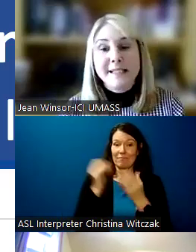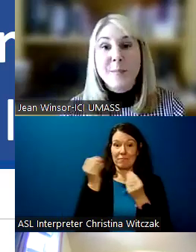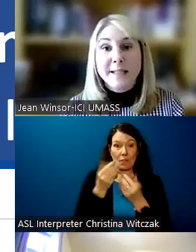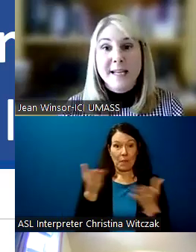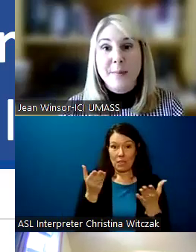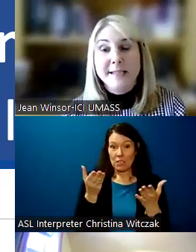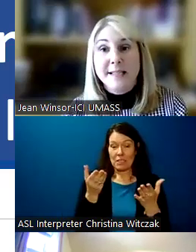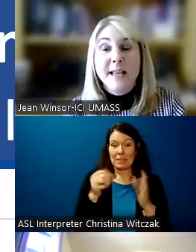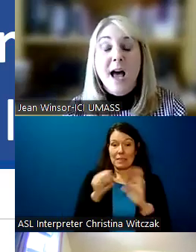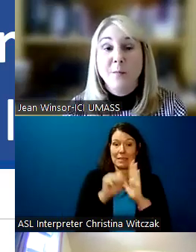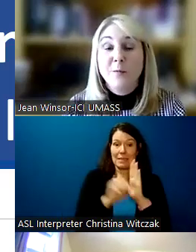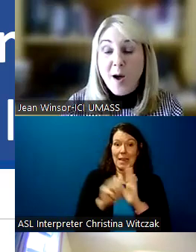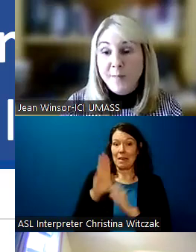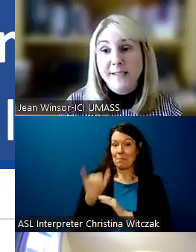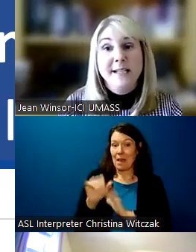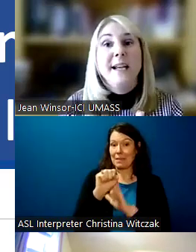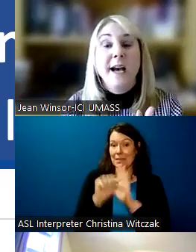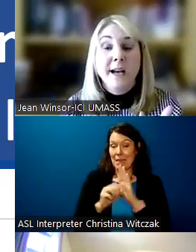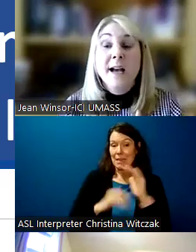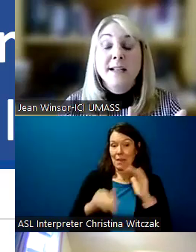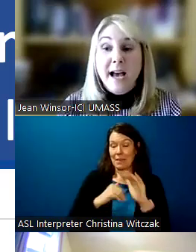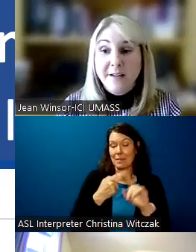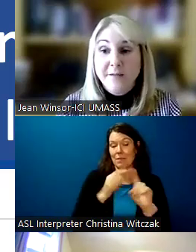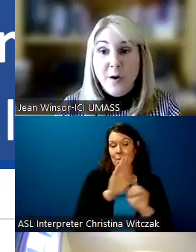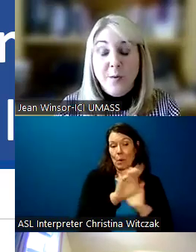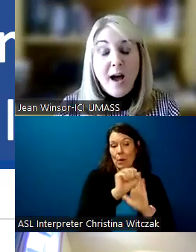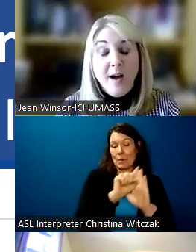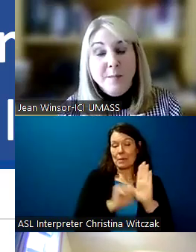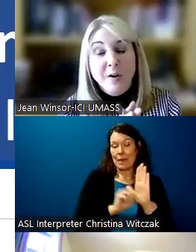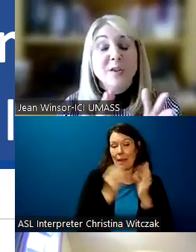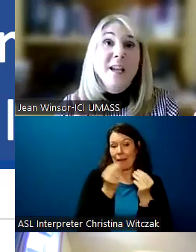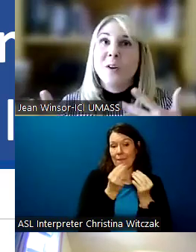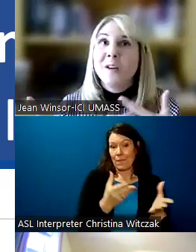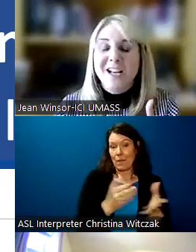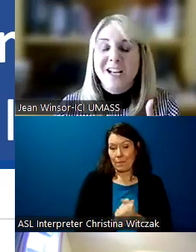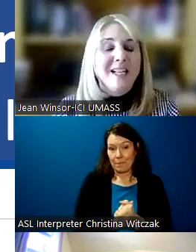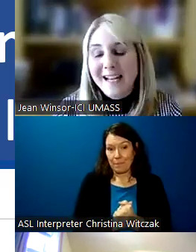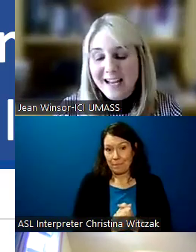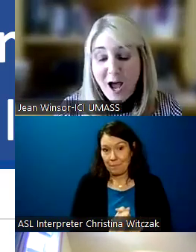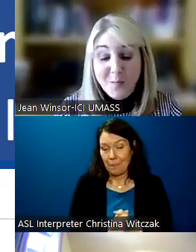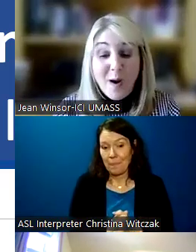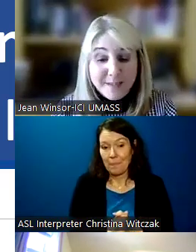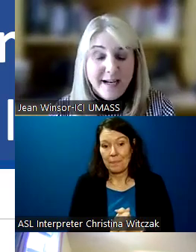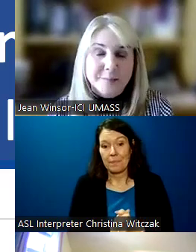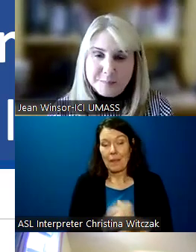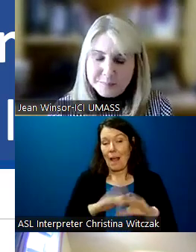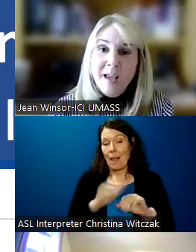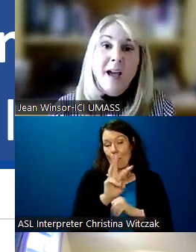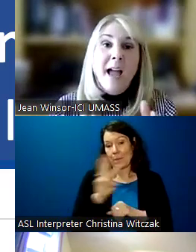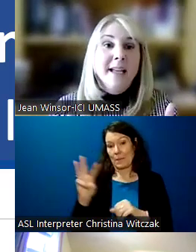on a state-by-state basis from the state data.info or ThinkWorks/state data